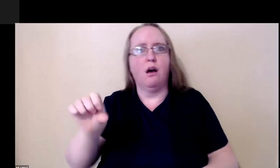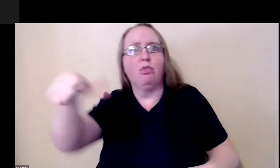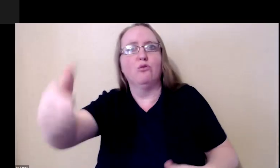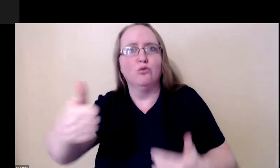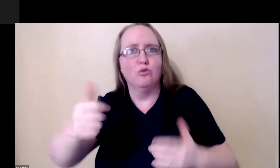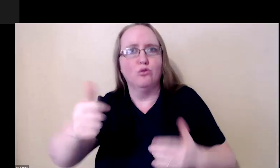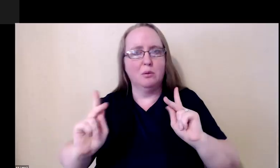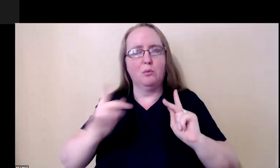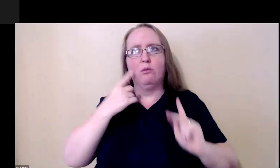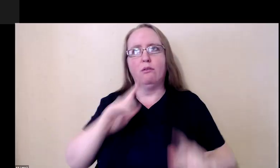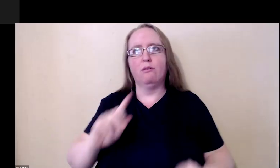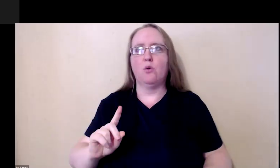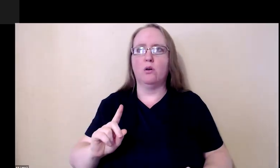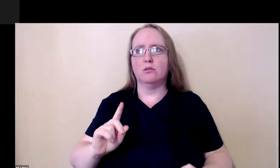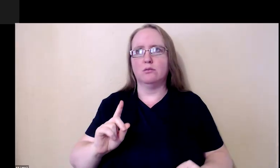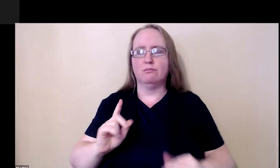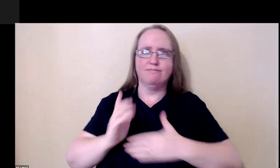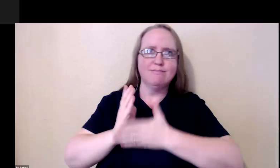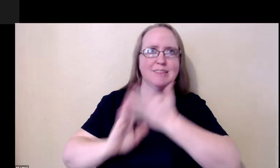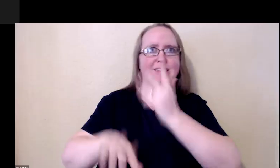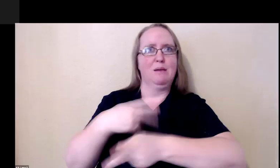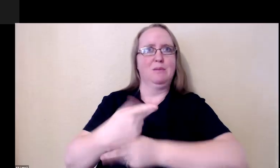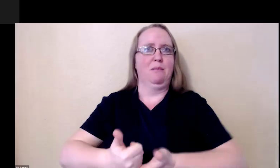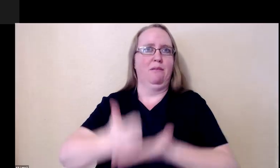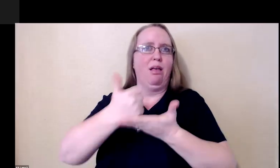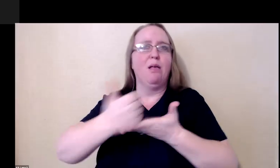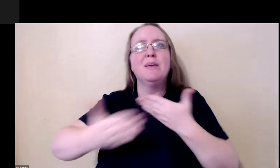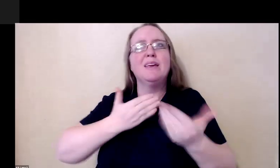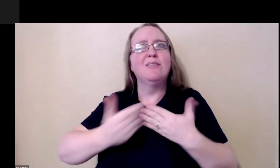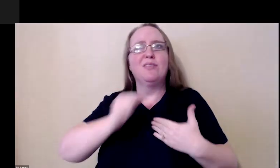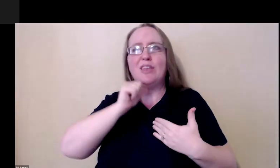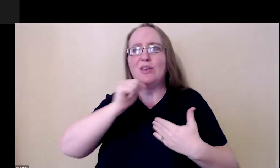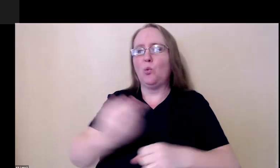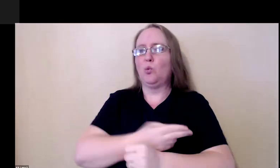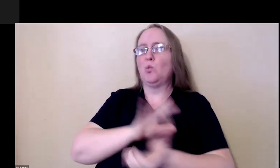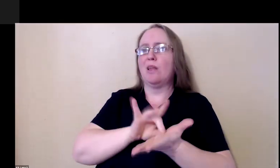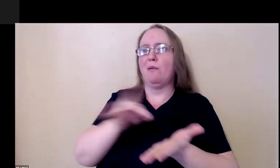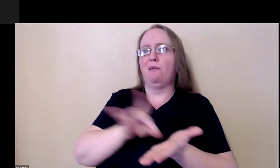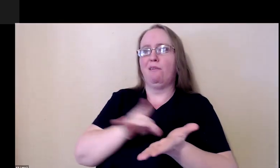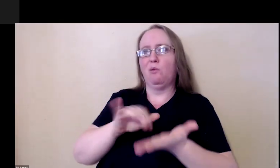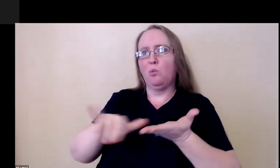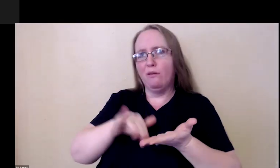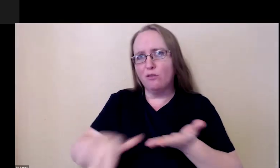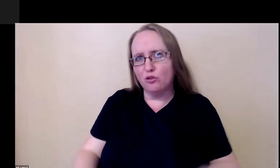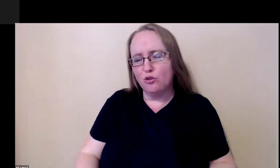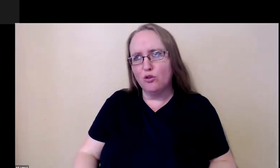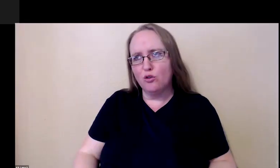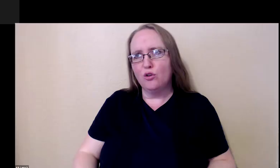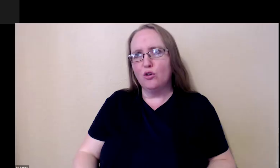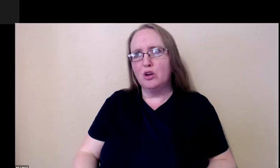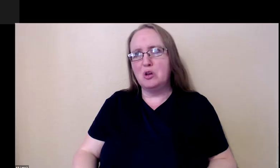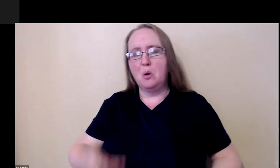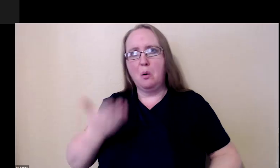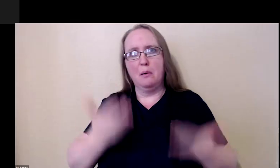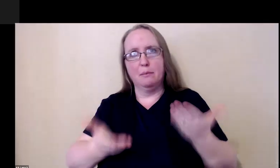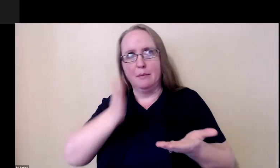for some kind of help, even if they don't use a Medicaid waiver, and might be